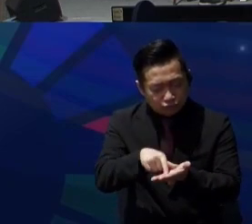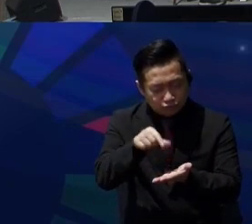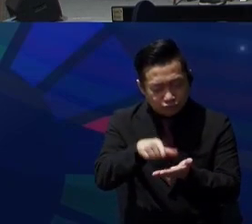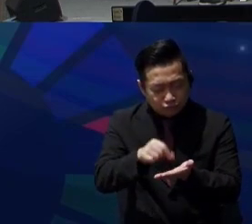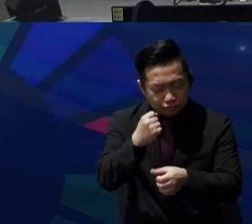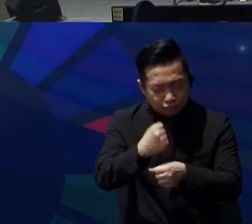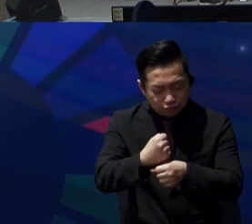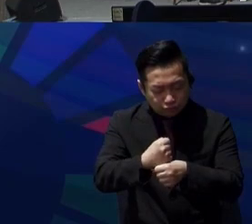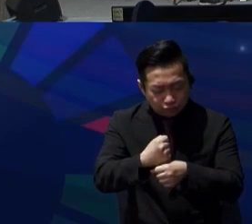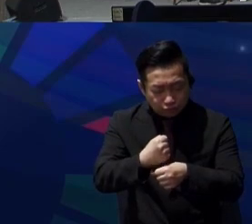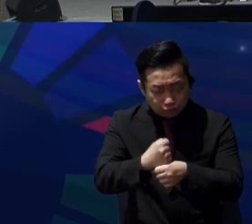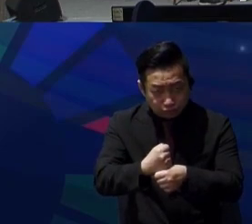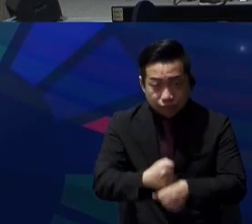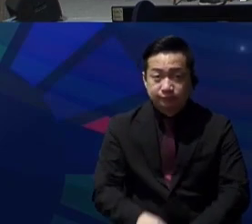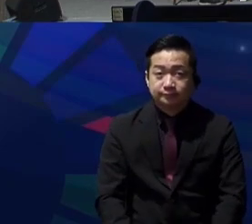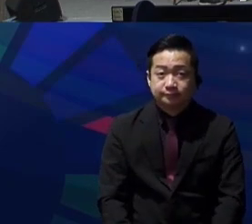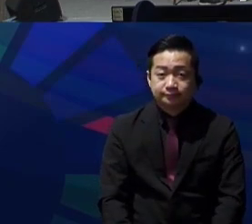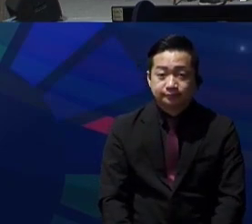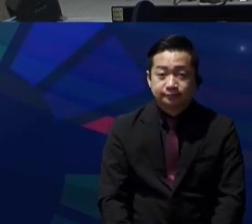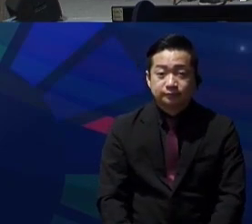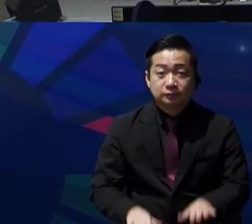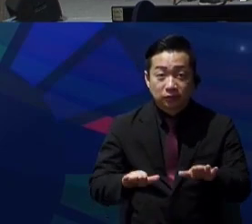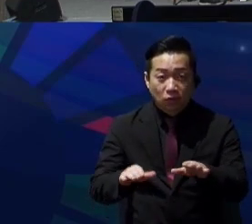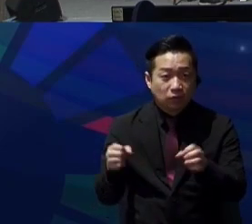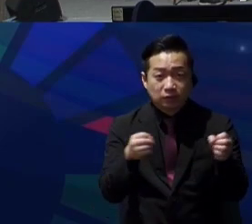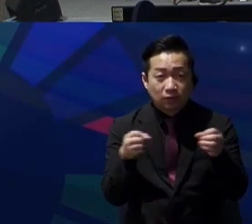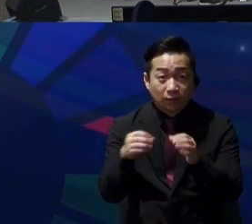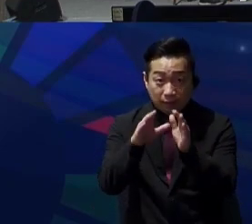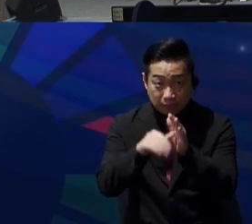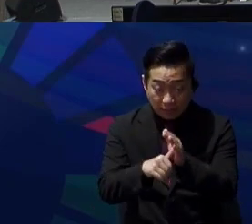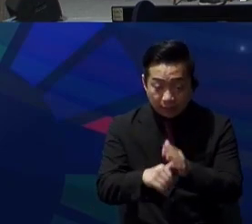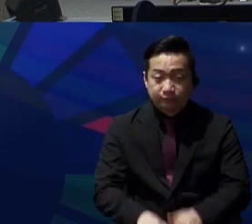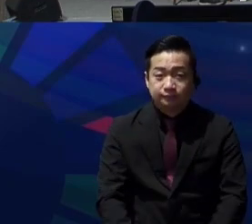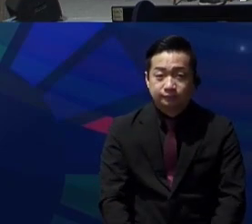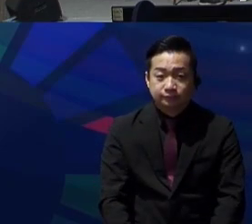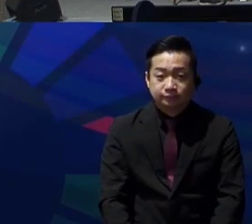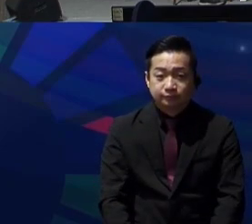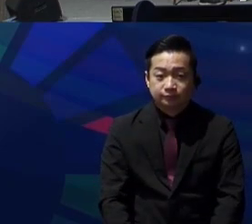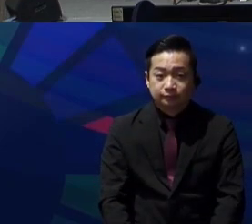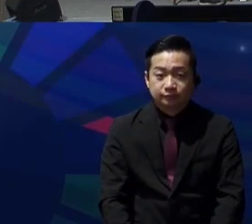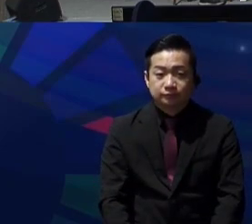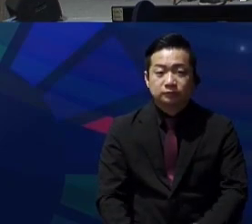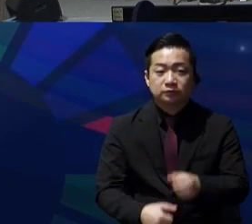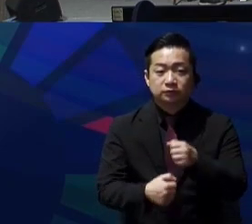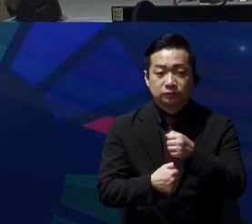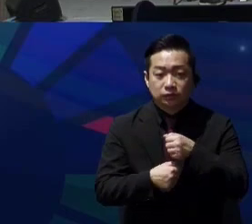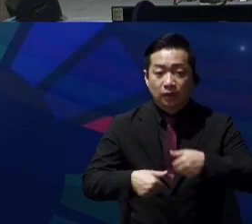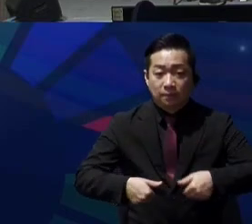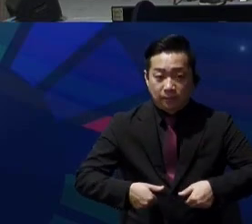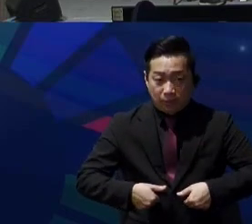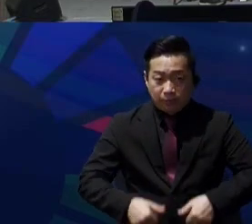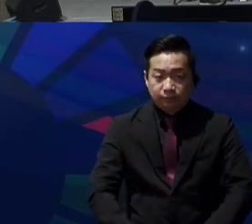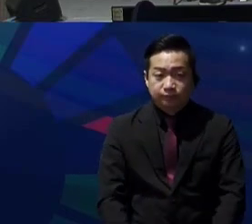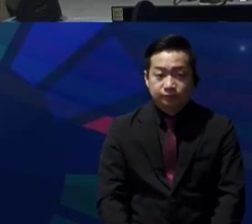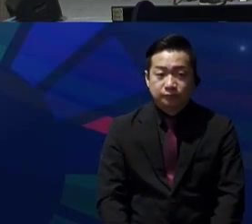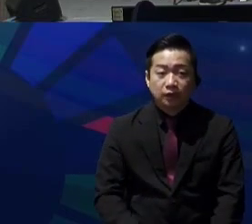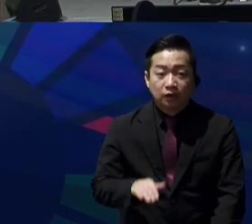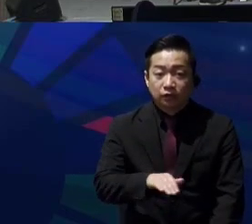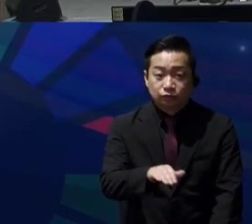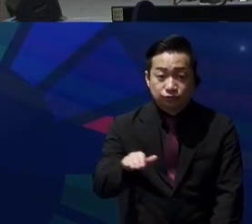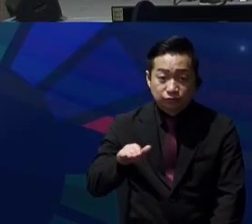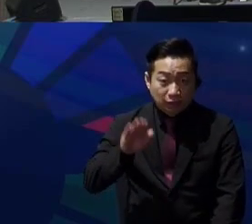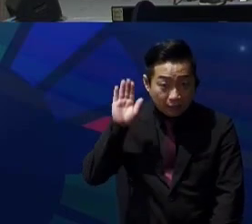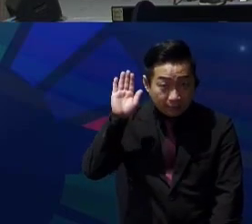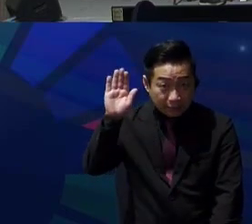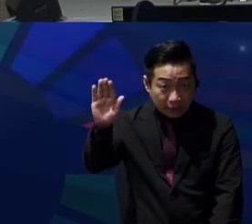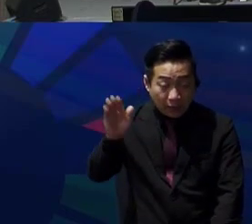discussion. Task of future, problem of future, we have to start now, but